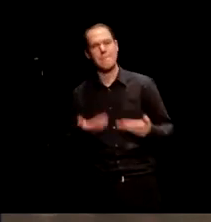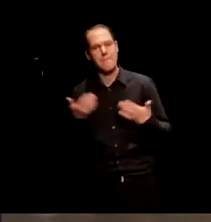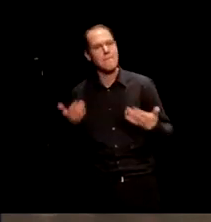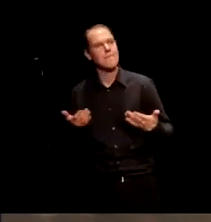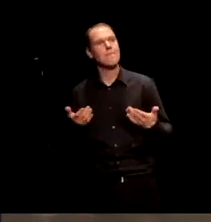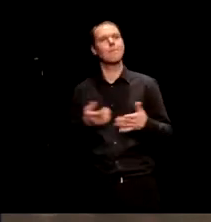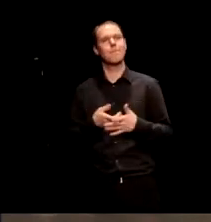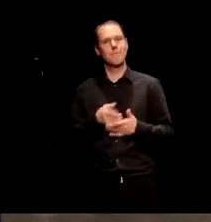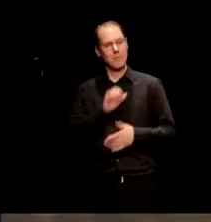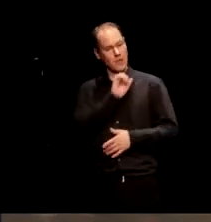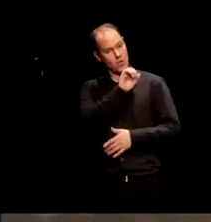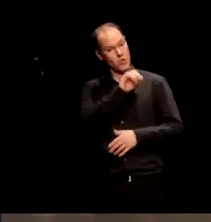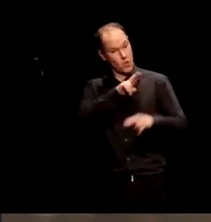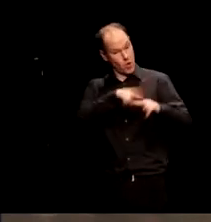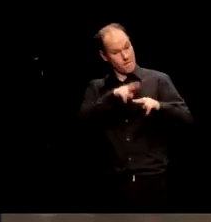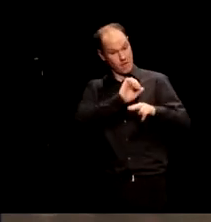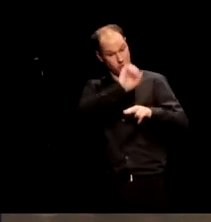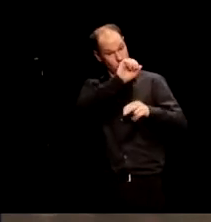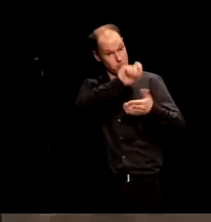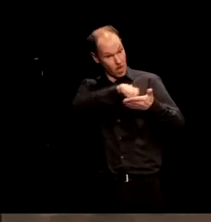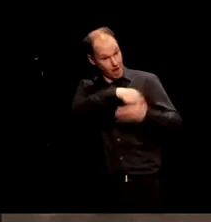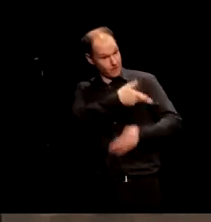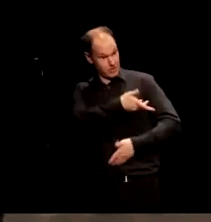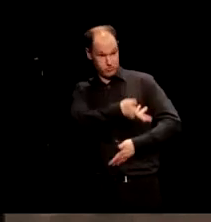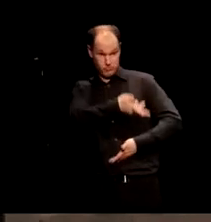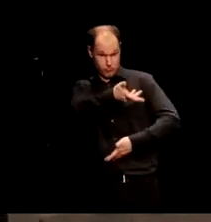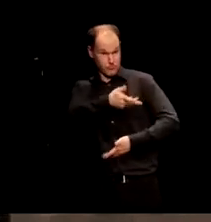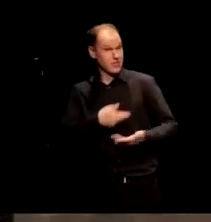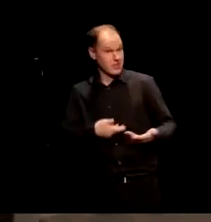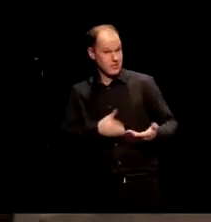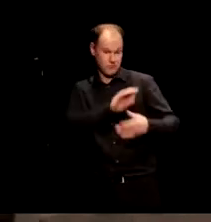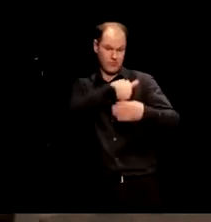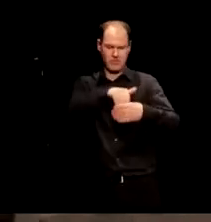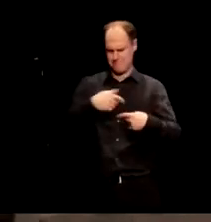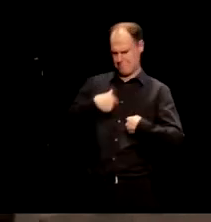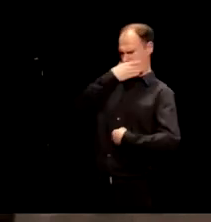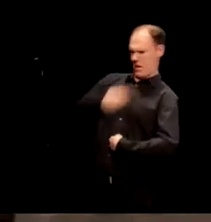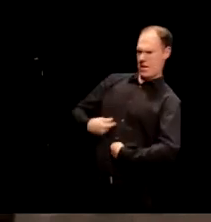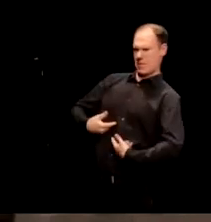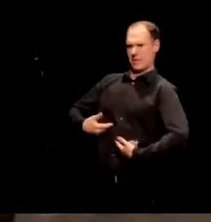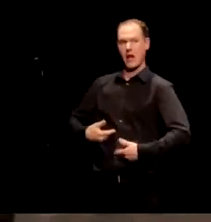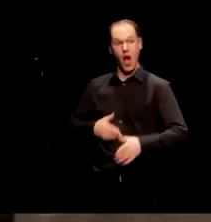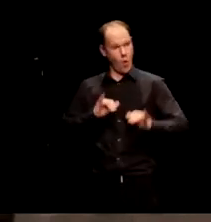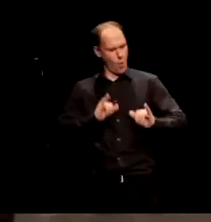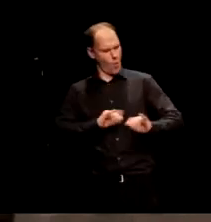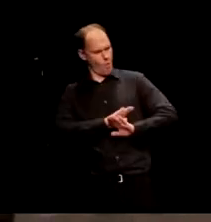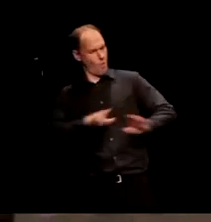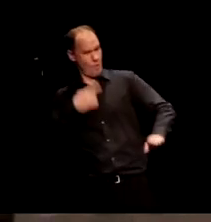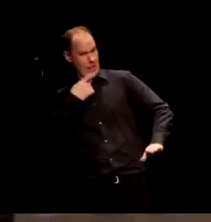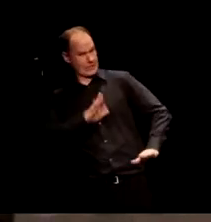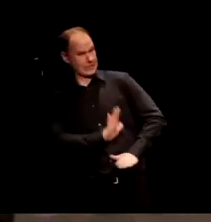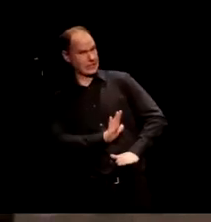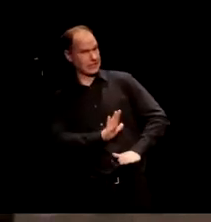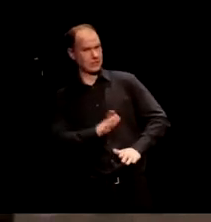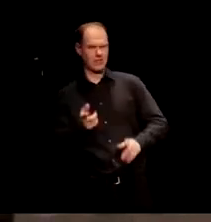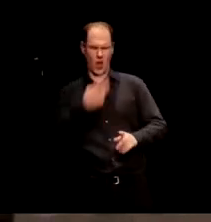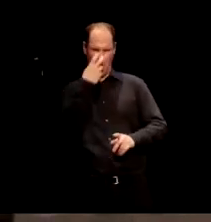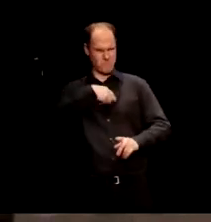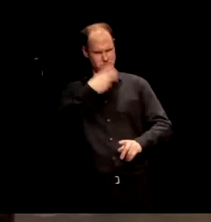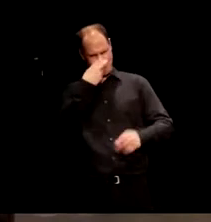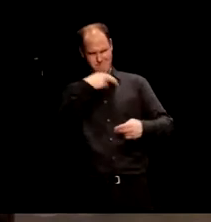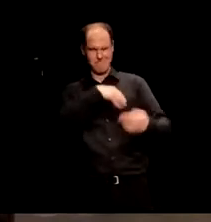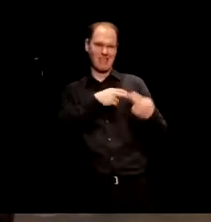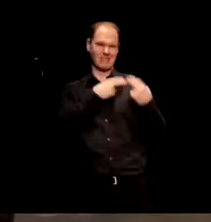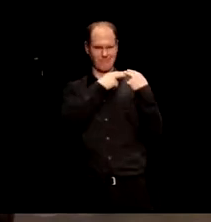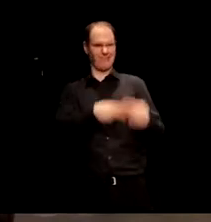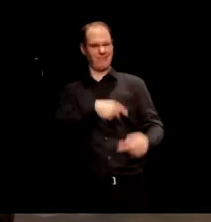no place for you in your father's office, you'd be in the city yourself. But I am a man. Don't you dare be so absolutely Victorian as to